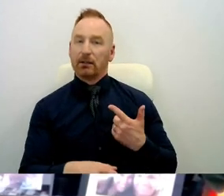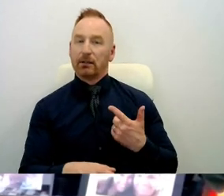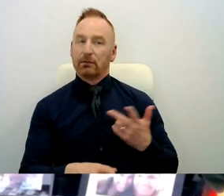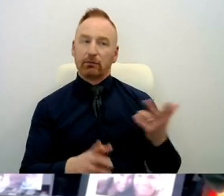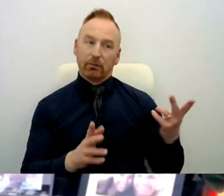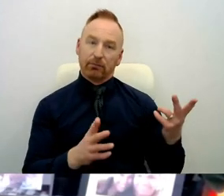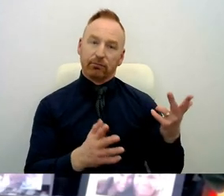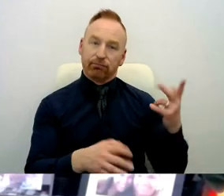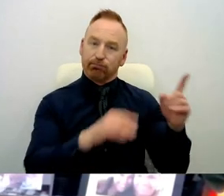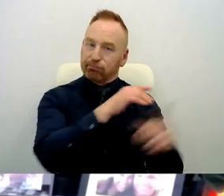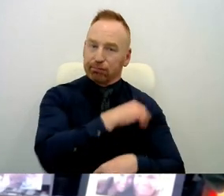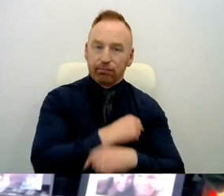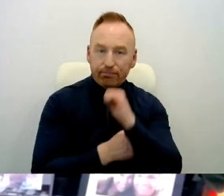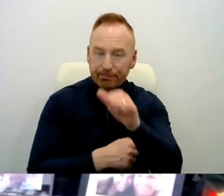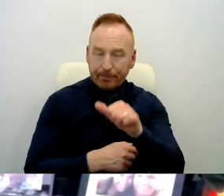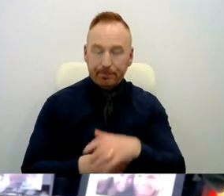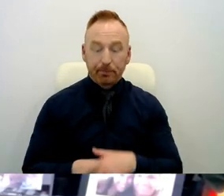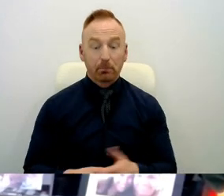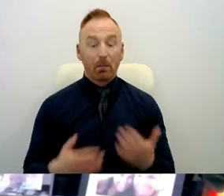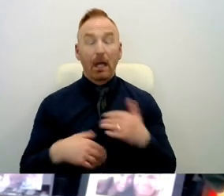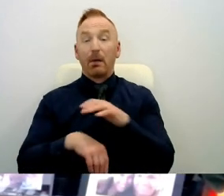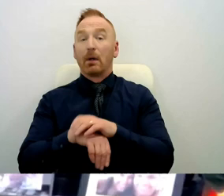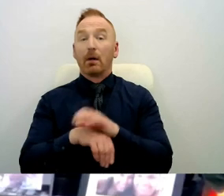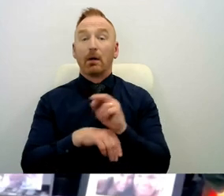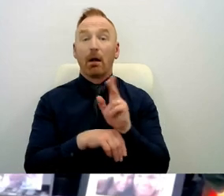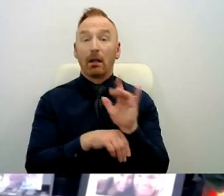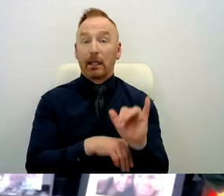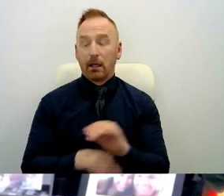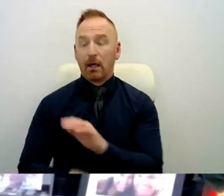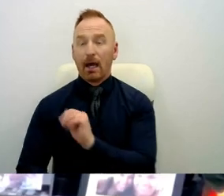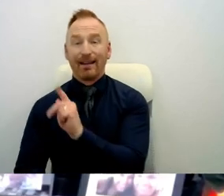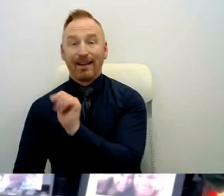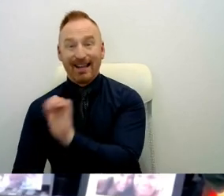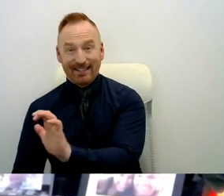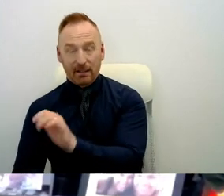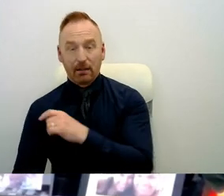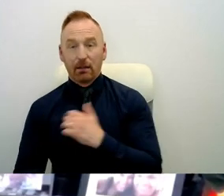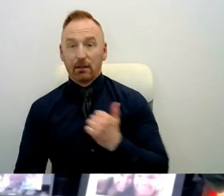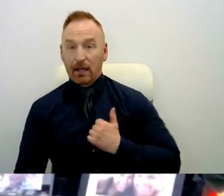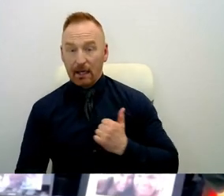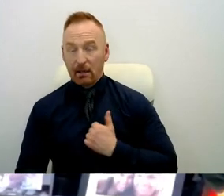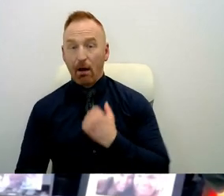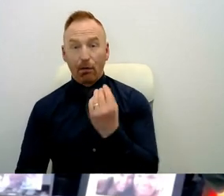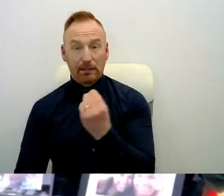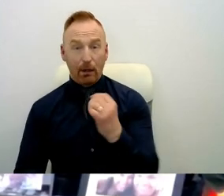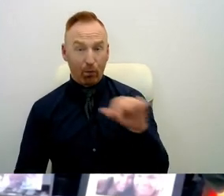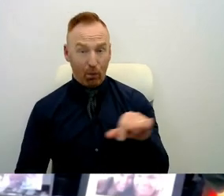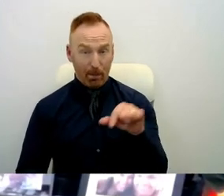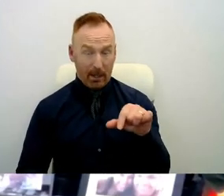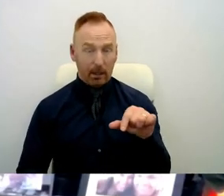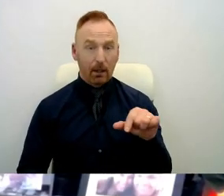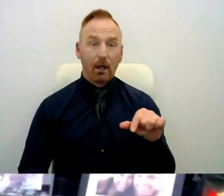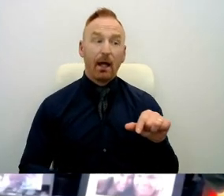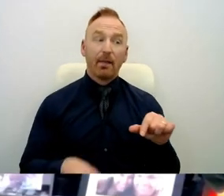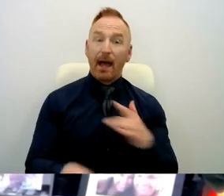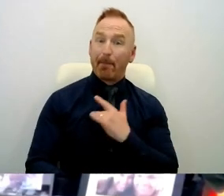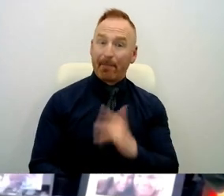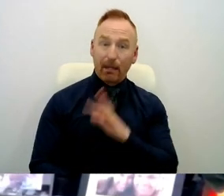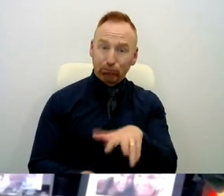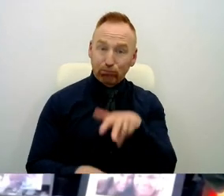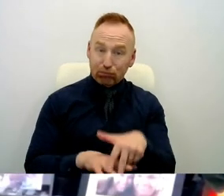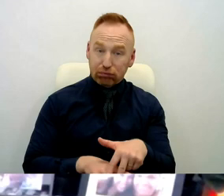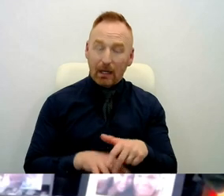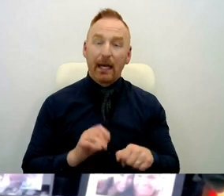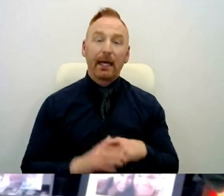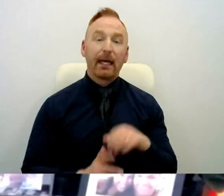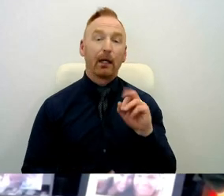In the British colonies, slavery was also a defining feature of Atlantic Canada, Ontario, and Quebec. The practice was deeply